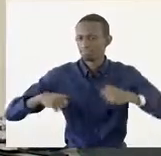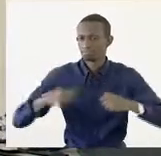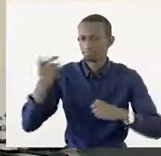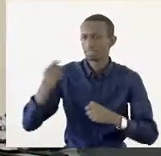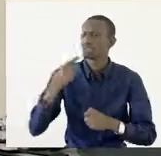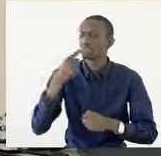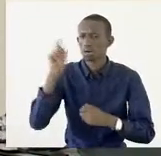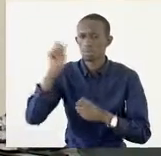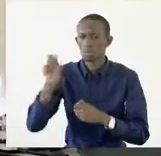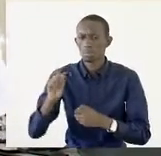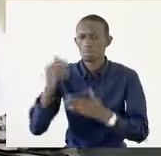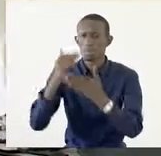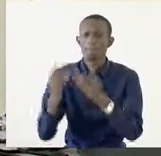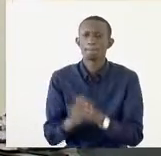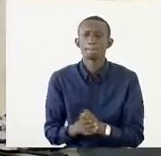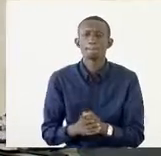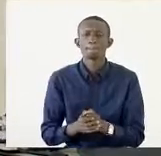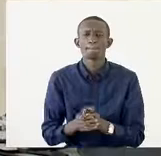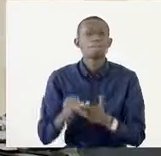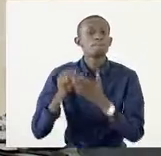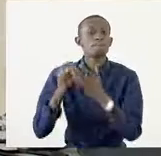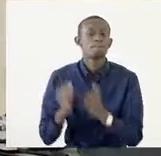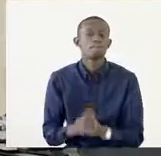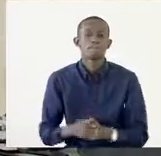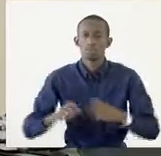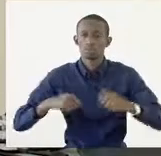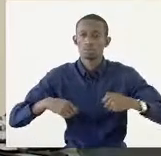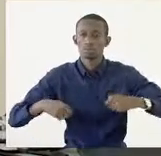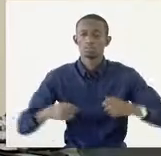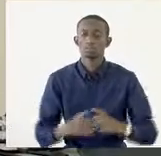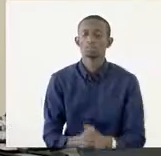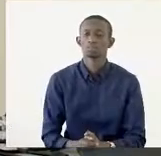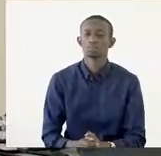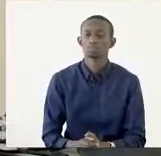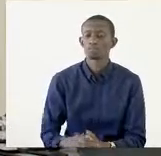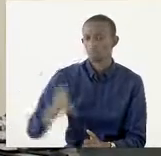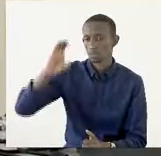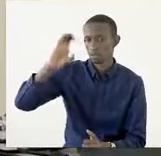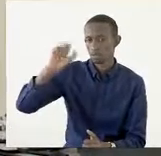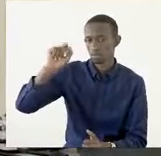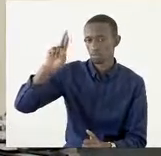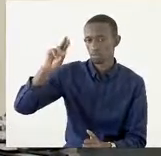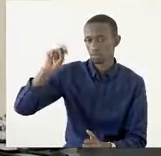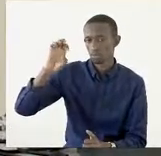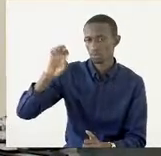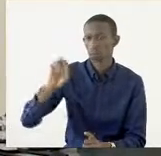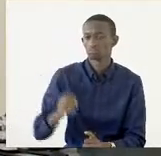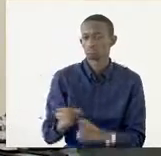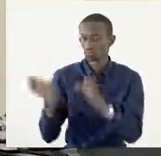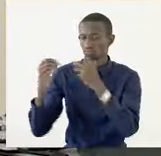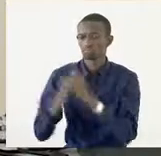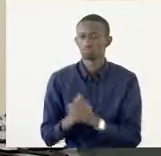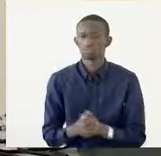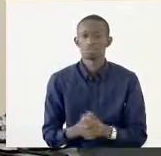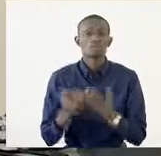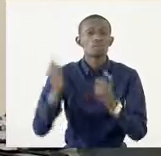we looked at, mainly the reactions that were the reactions of carbonyl compounds with the